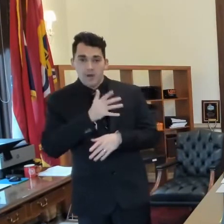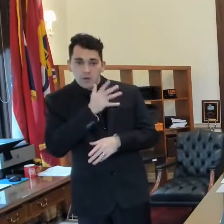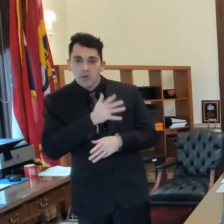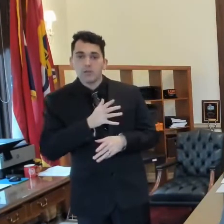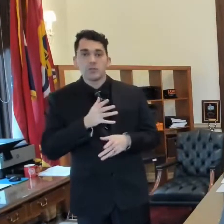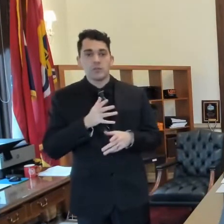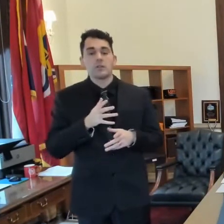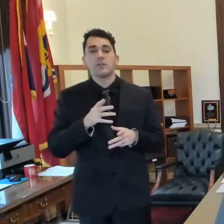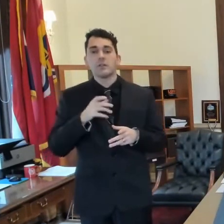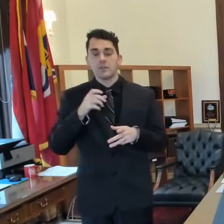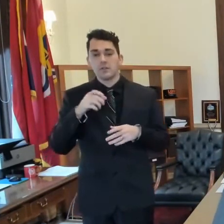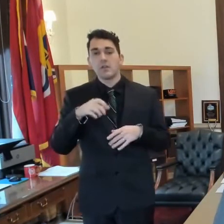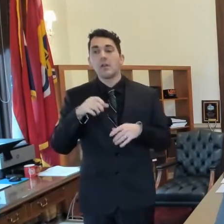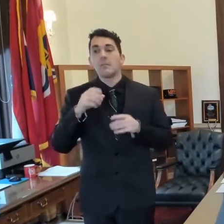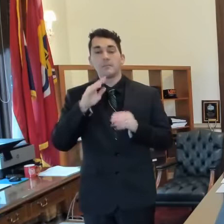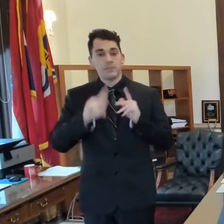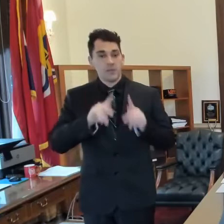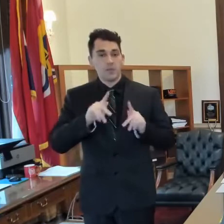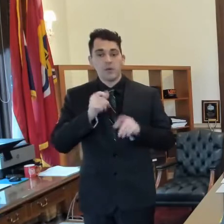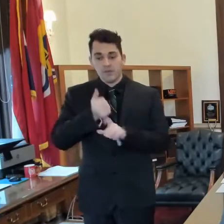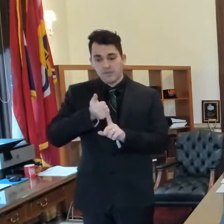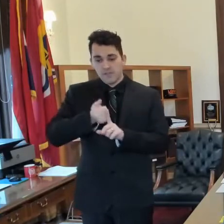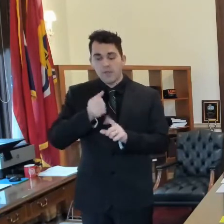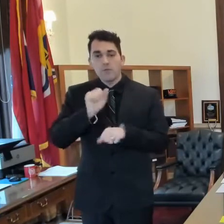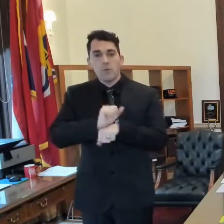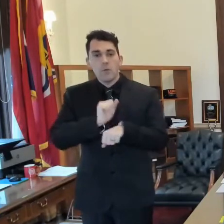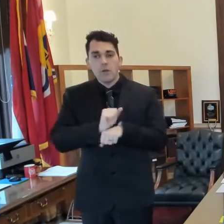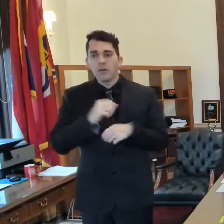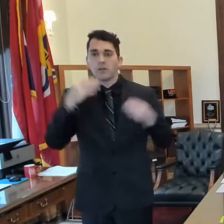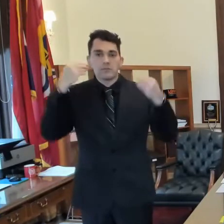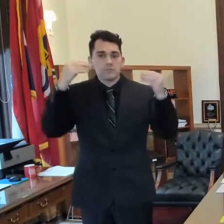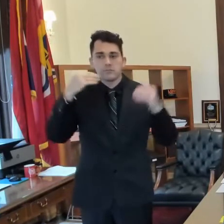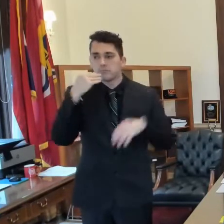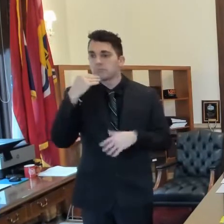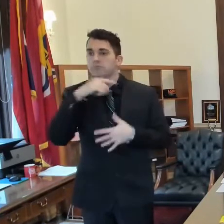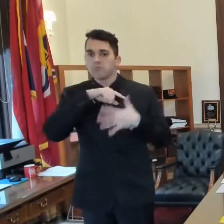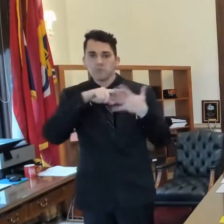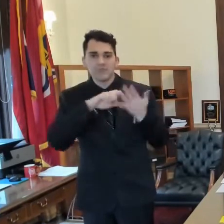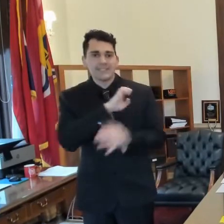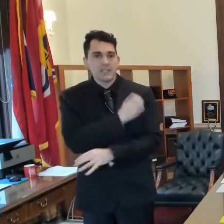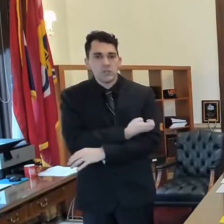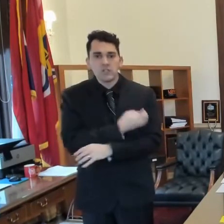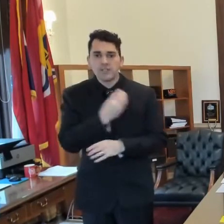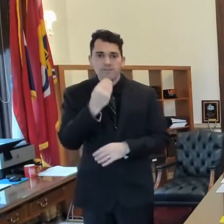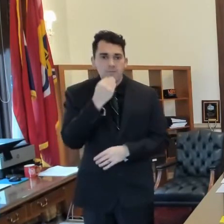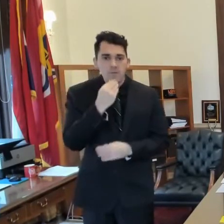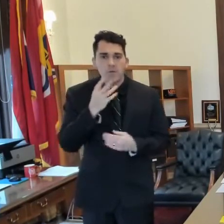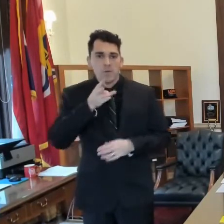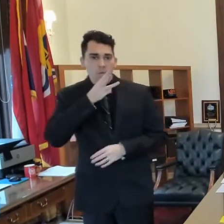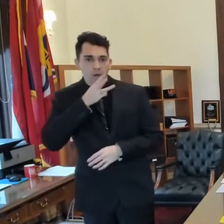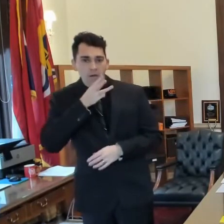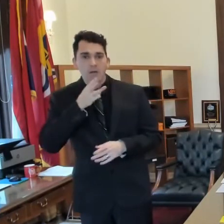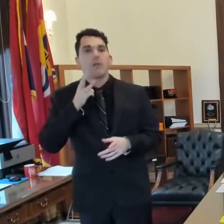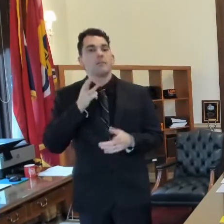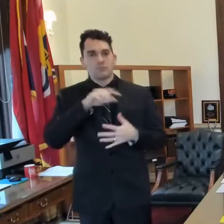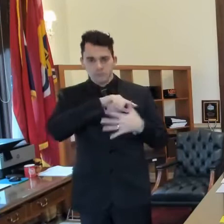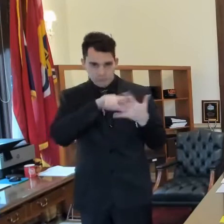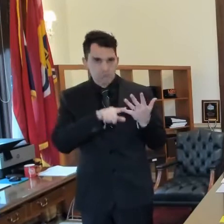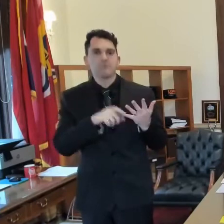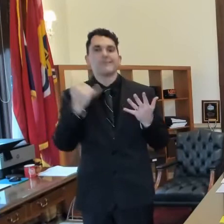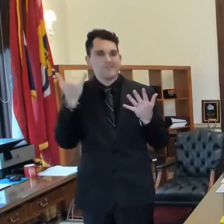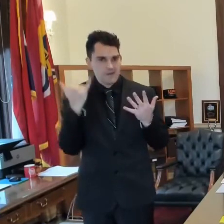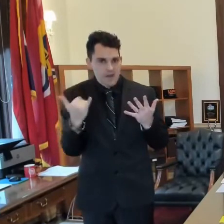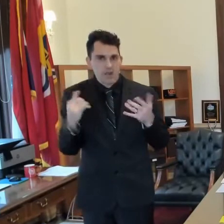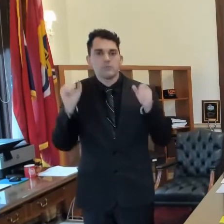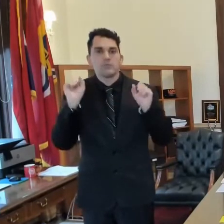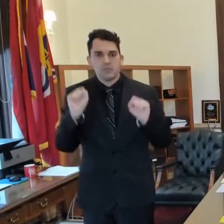wastewater, energy. grocery stores, energy, water, all those are now available. All the people in that category, Tier 3, are